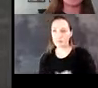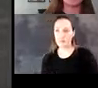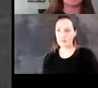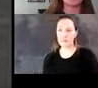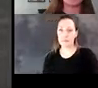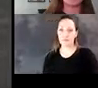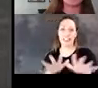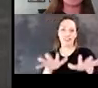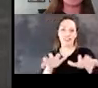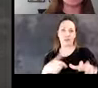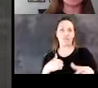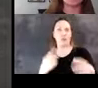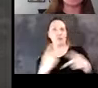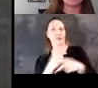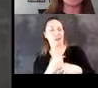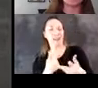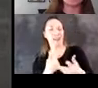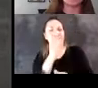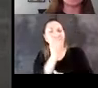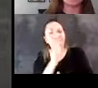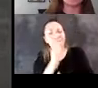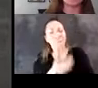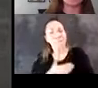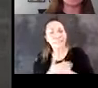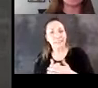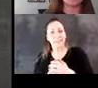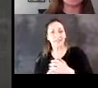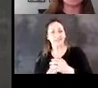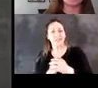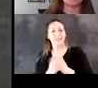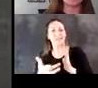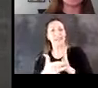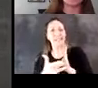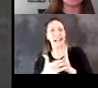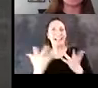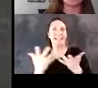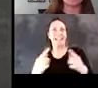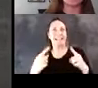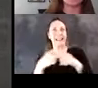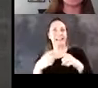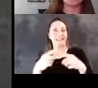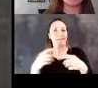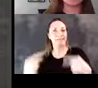Trying to figure this out. Bear with us one moment. Technology isn't without its struggles.